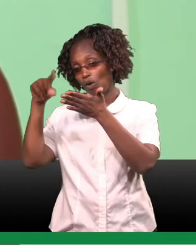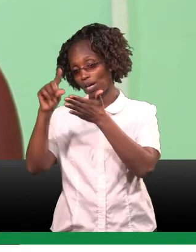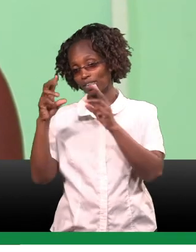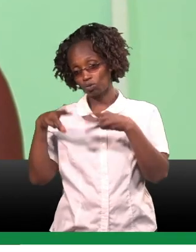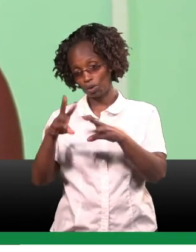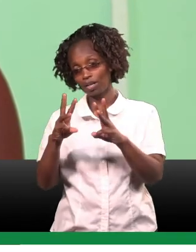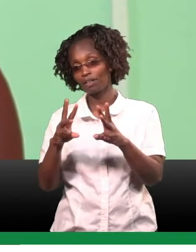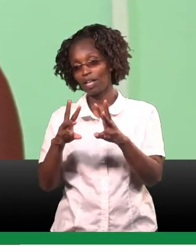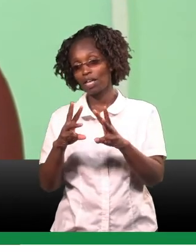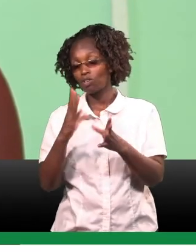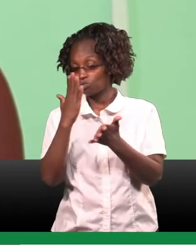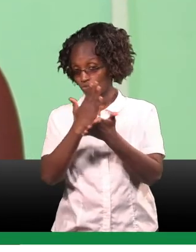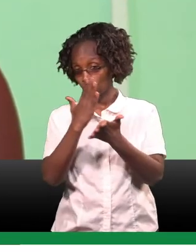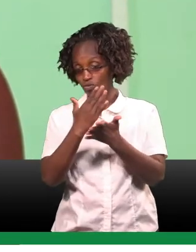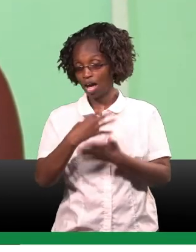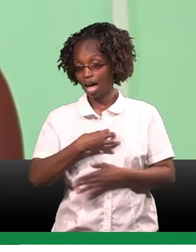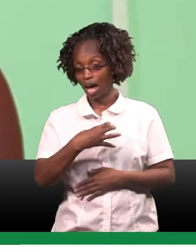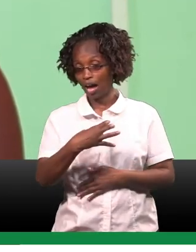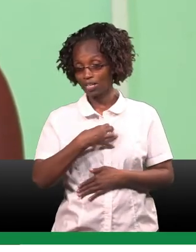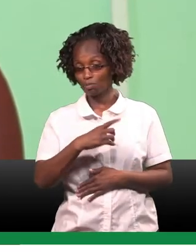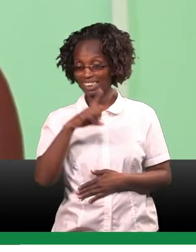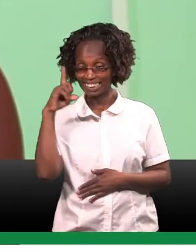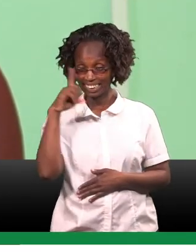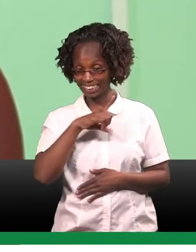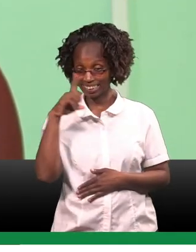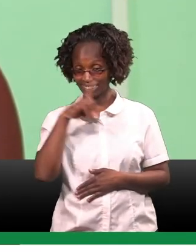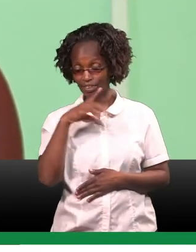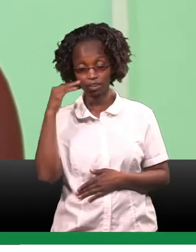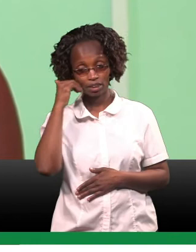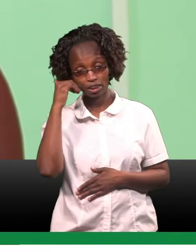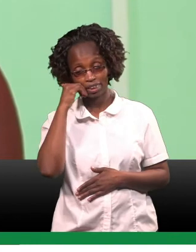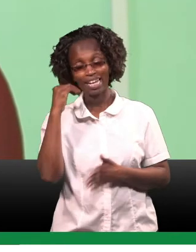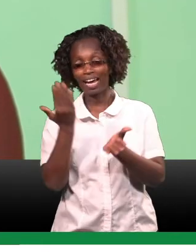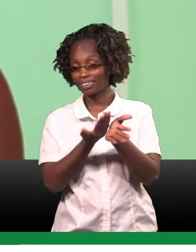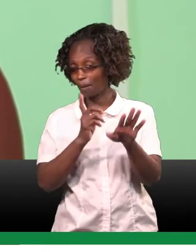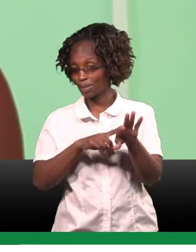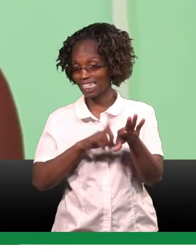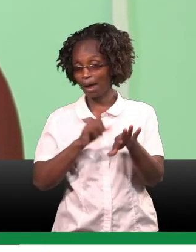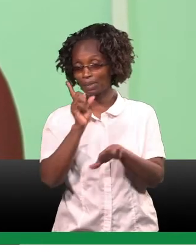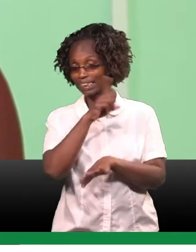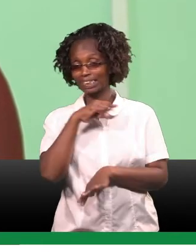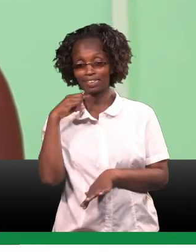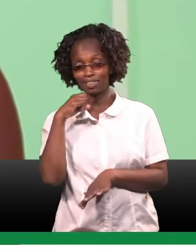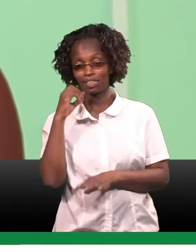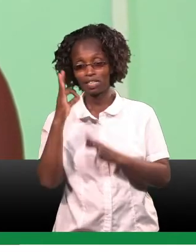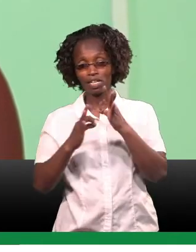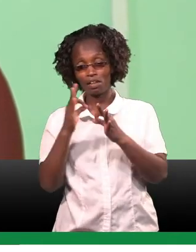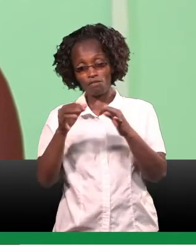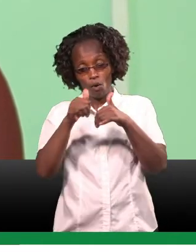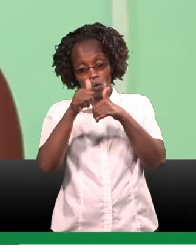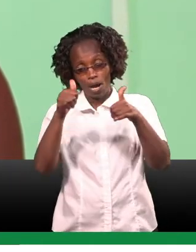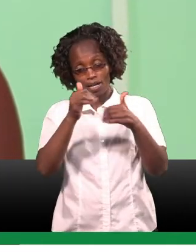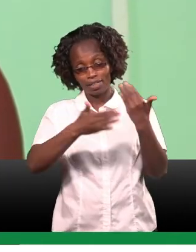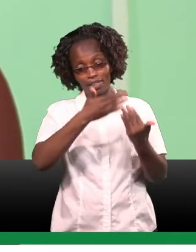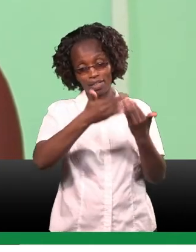and asthma kills if not well treated. The reason behind this is because asthma causes